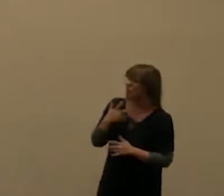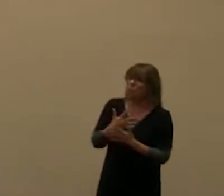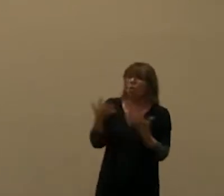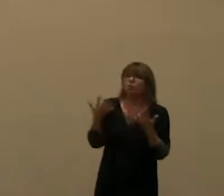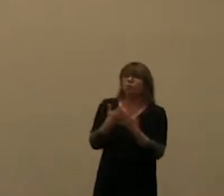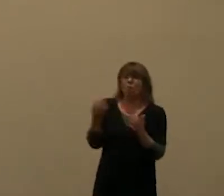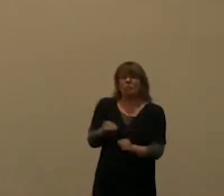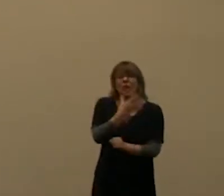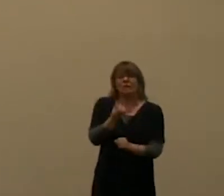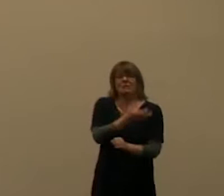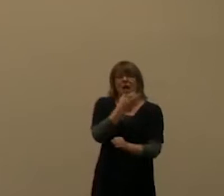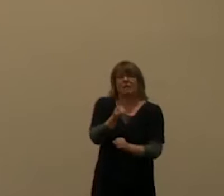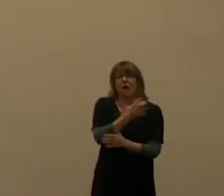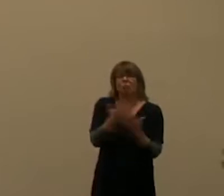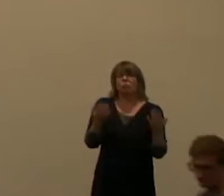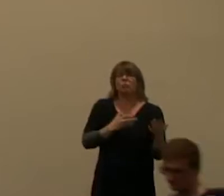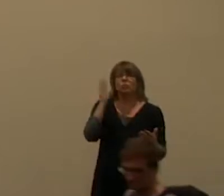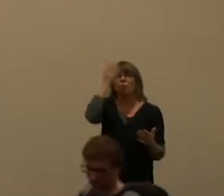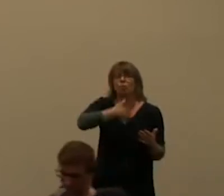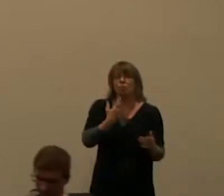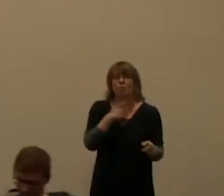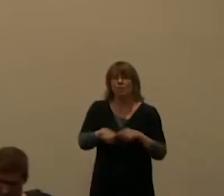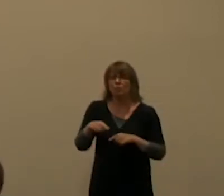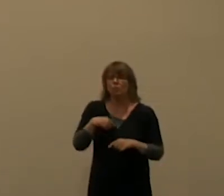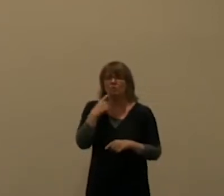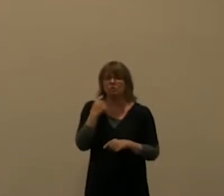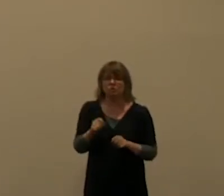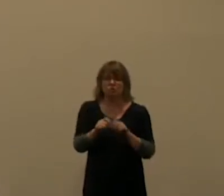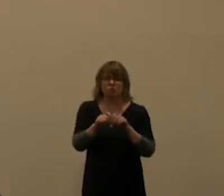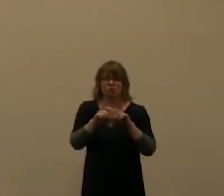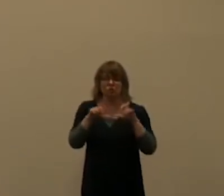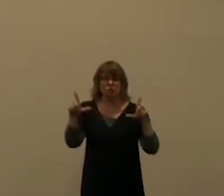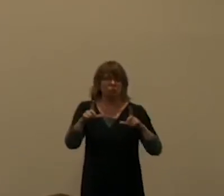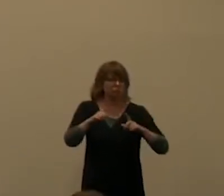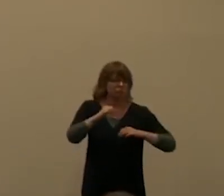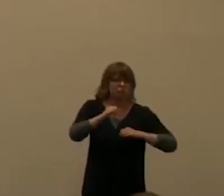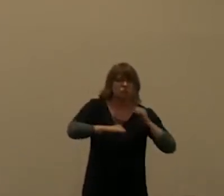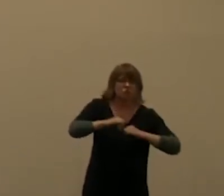tons of slides, but don't worry, most of them will just be for structure.